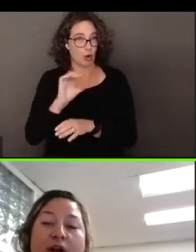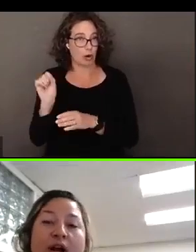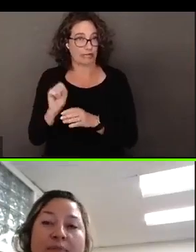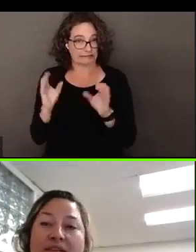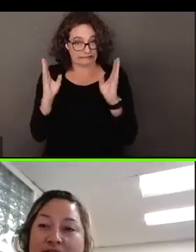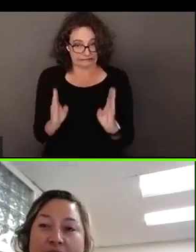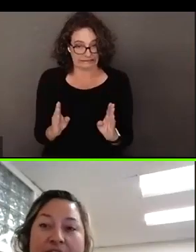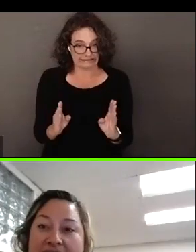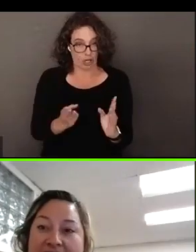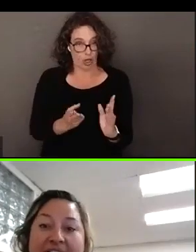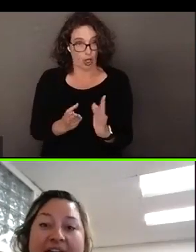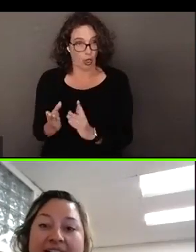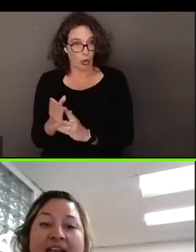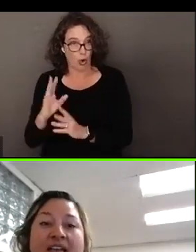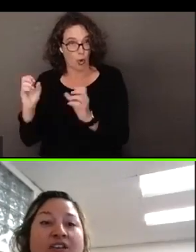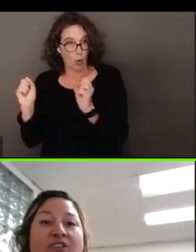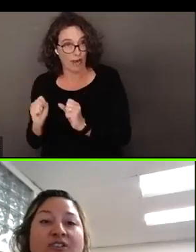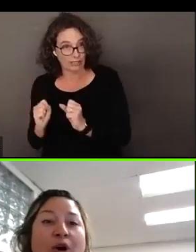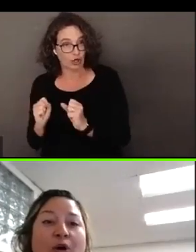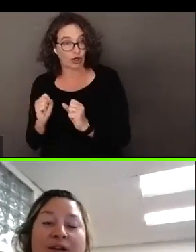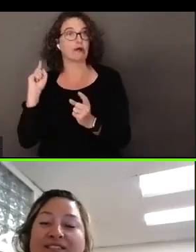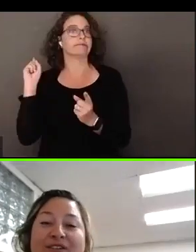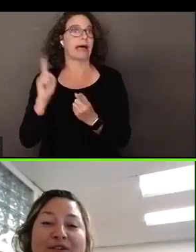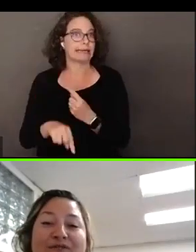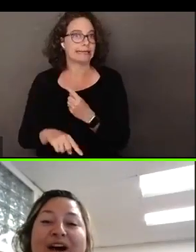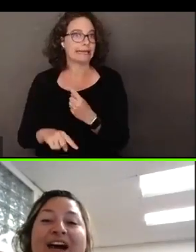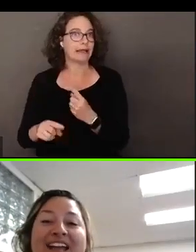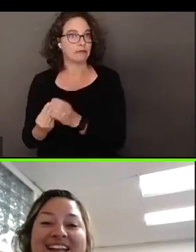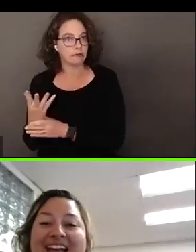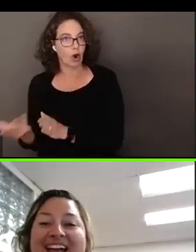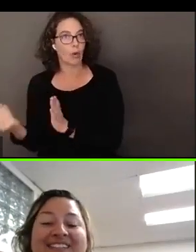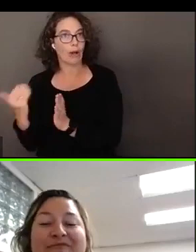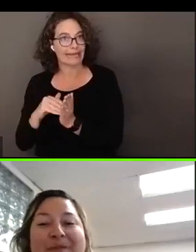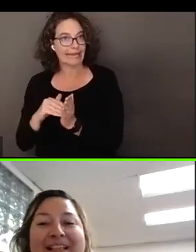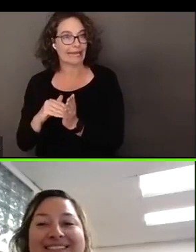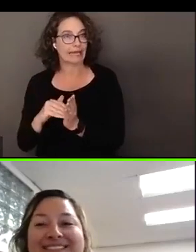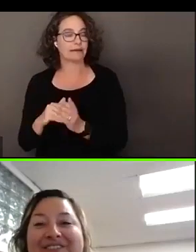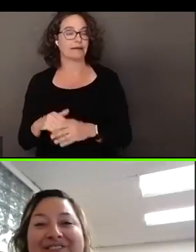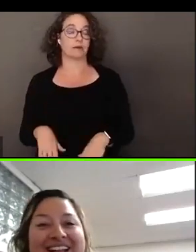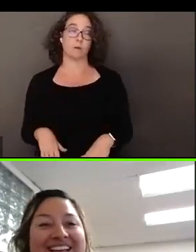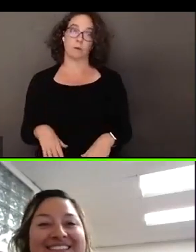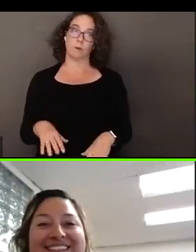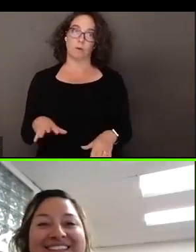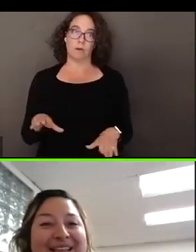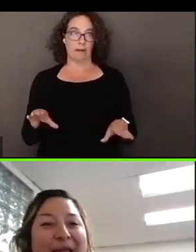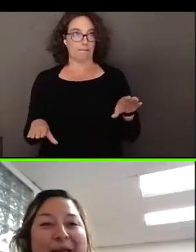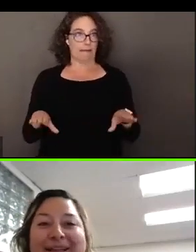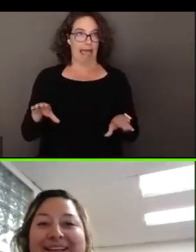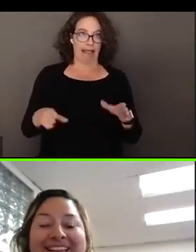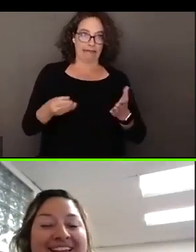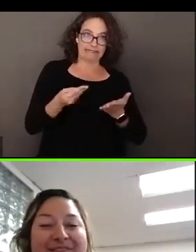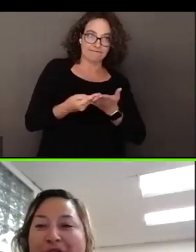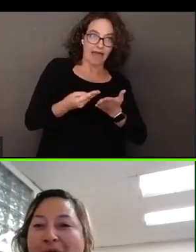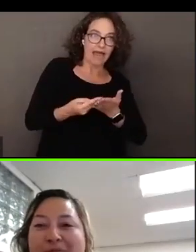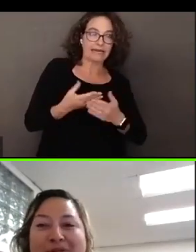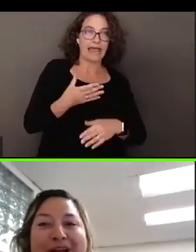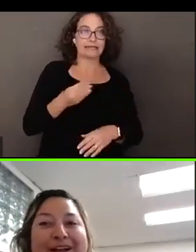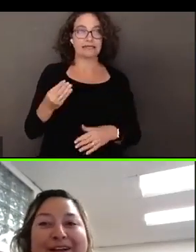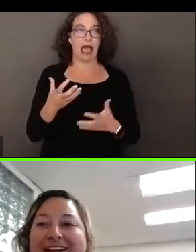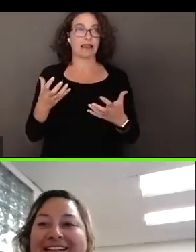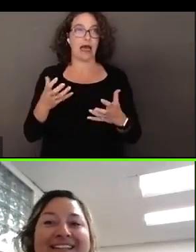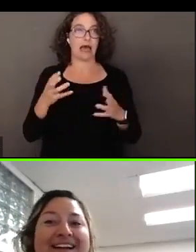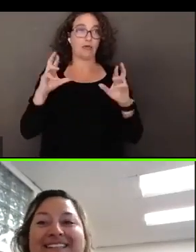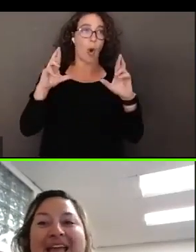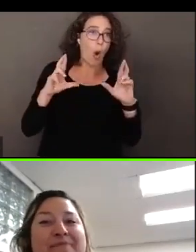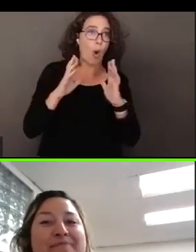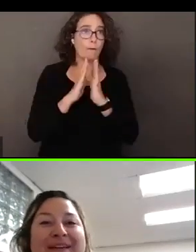until that crop is growing again. So it's a fine act of balancing finances and lots of hope and